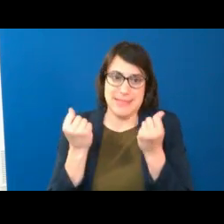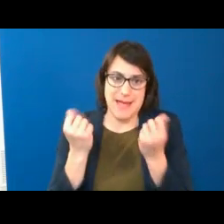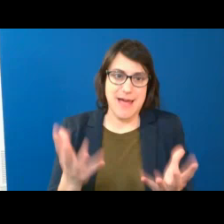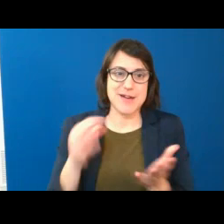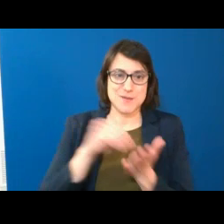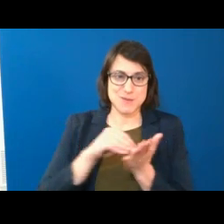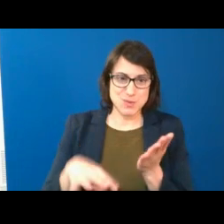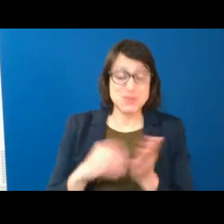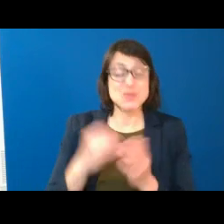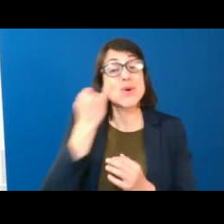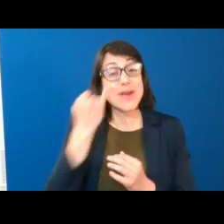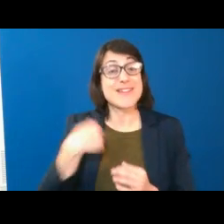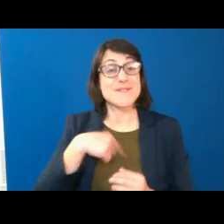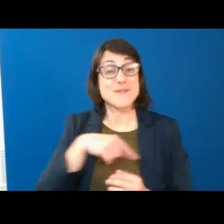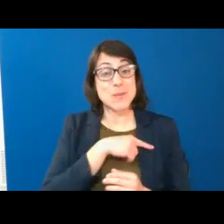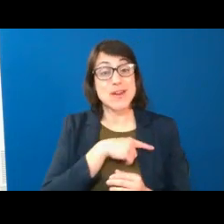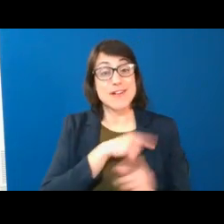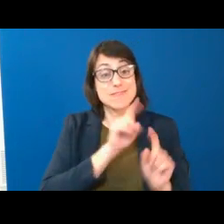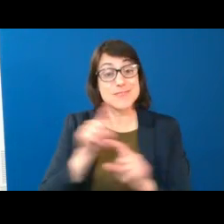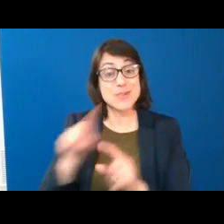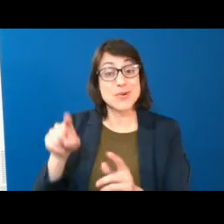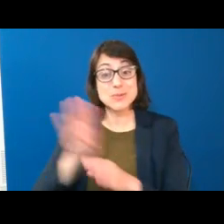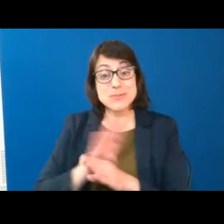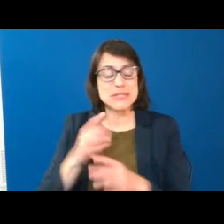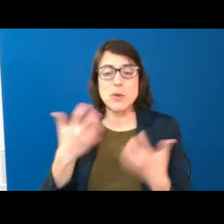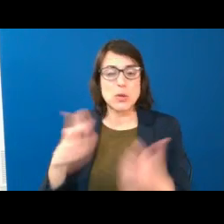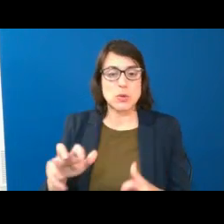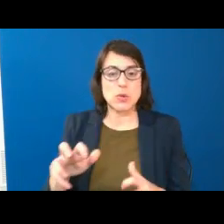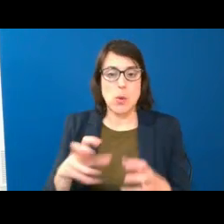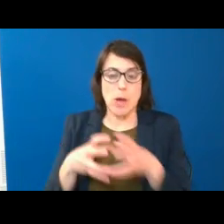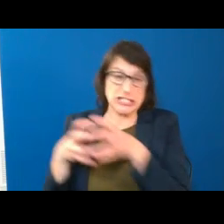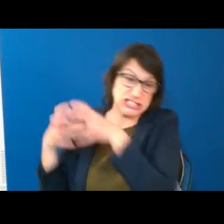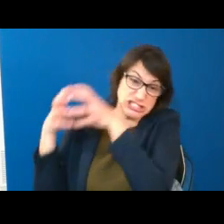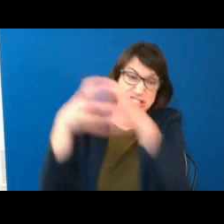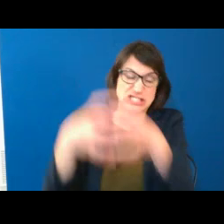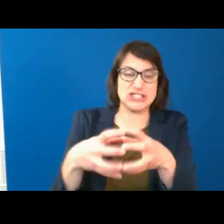20 students entering one business, we'll like kind of split up, but we don't cap it.